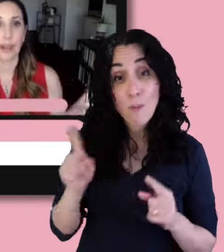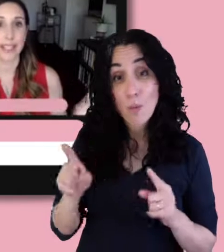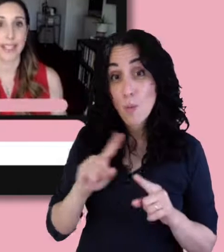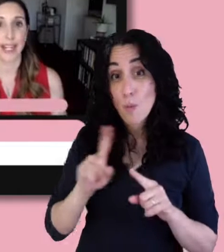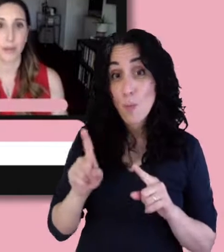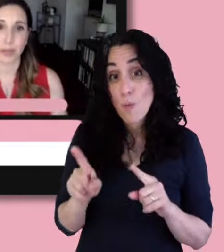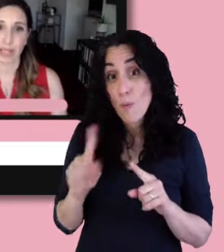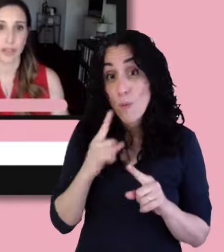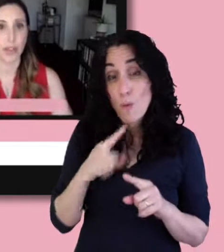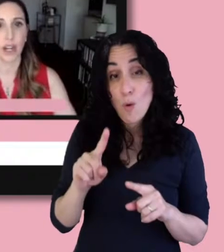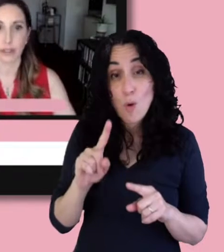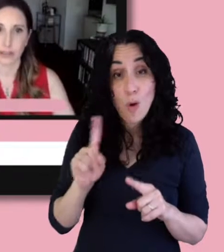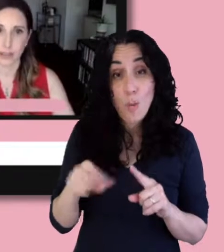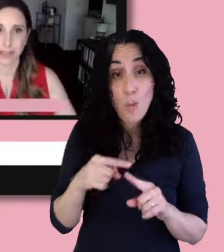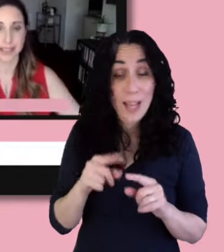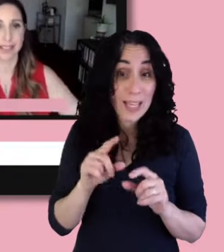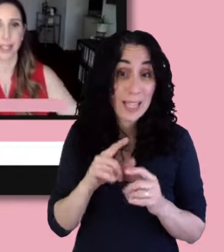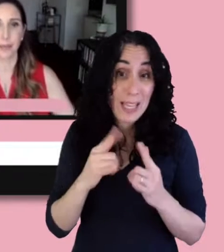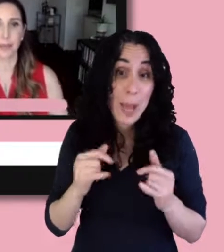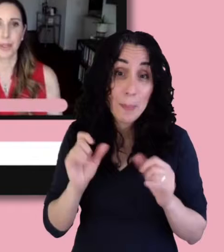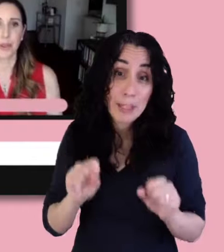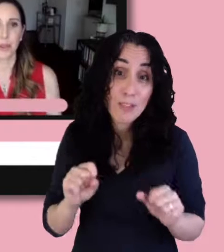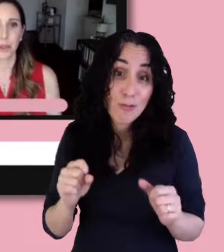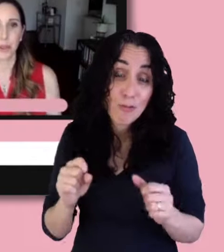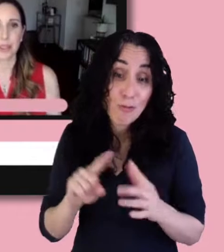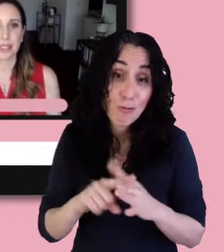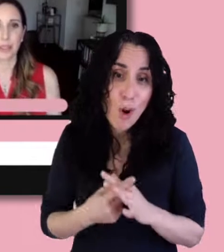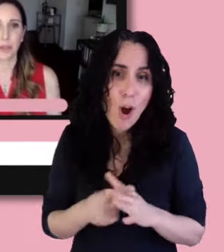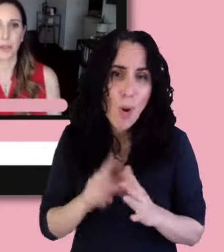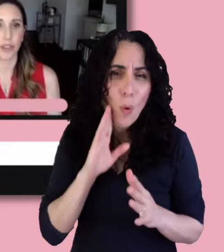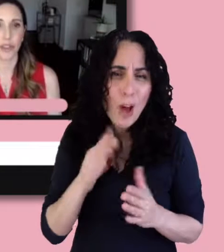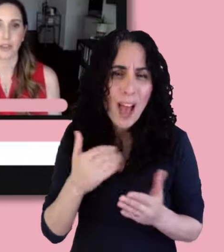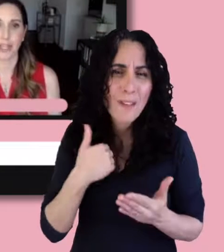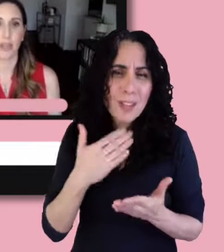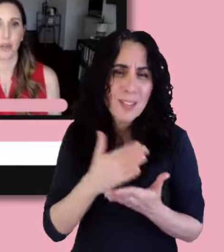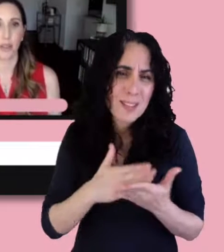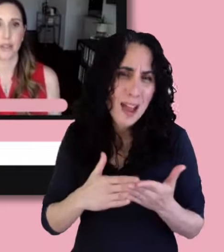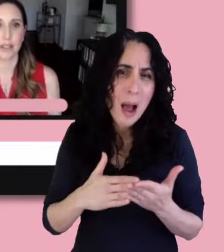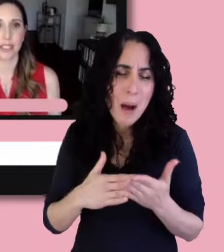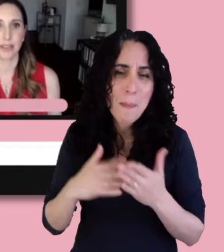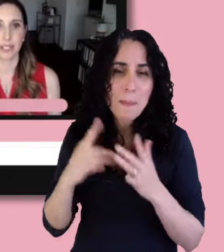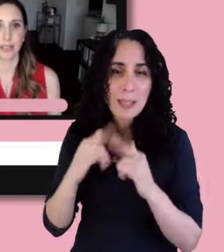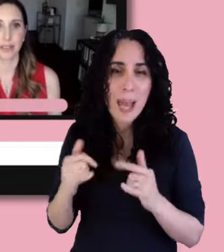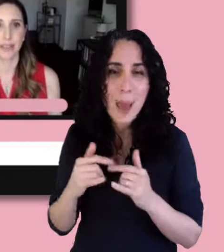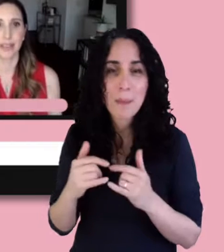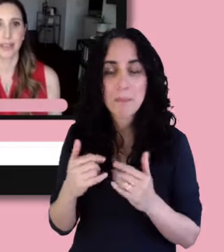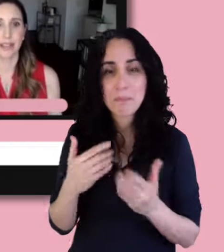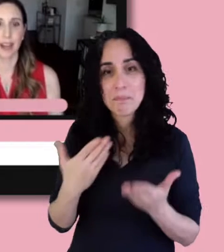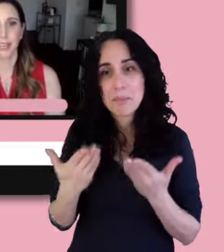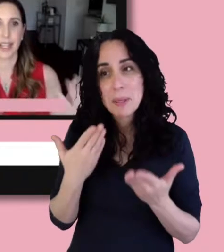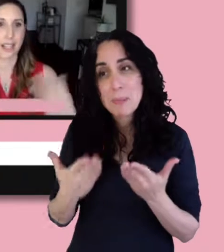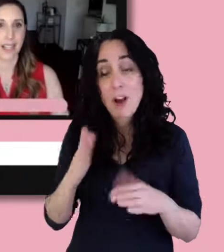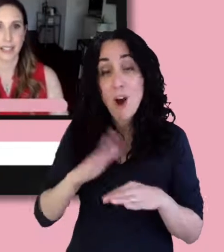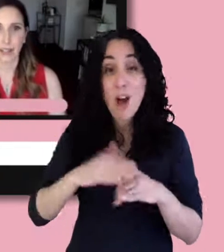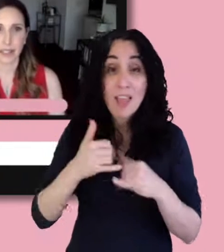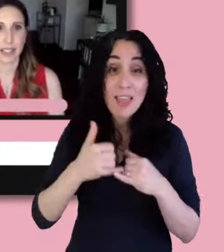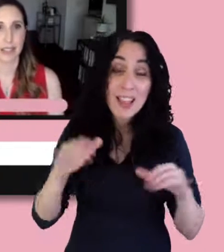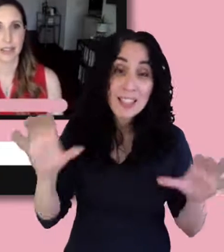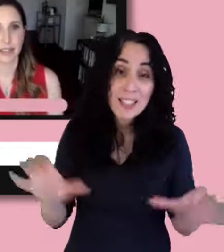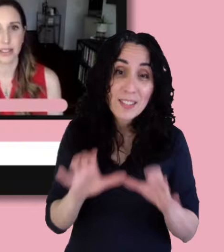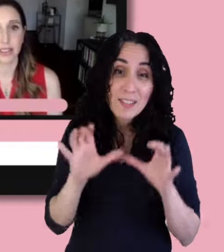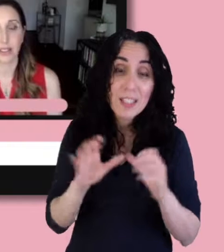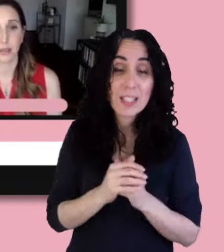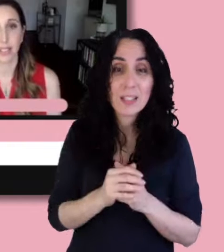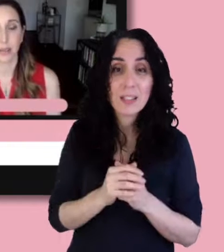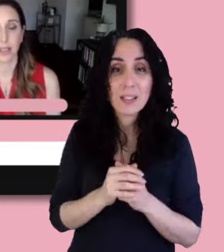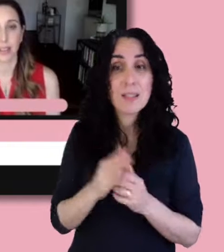for when camps can start. There will be some version of camp, whether it's even online activities.